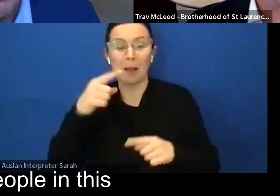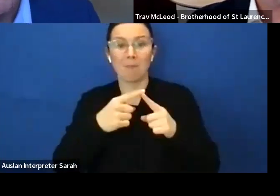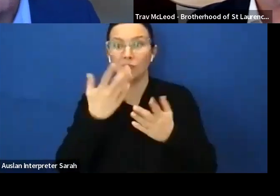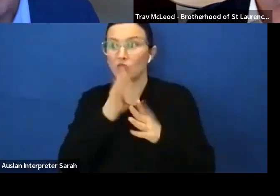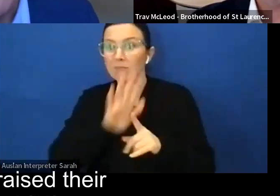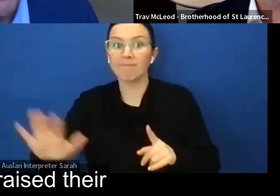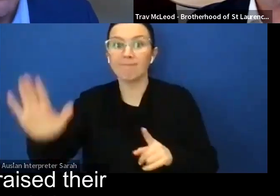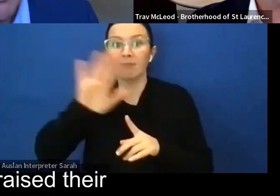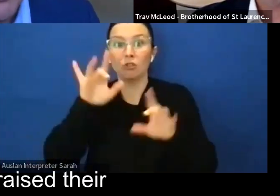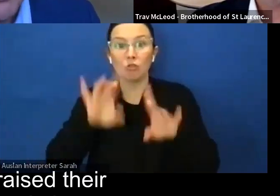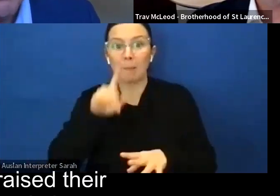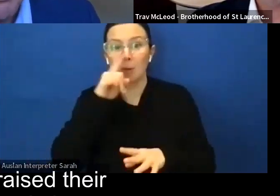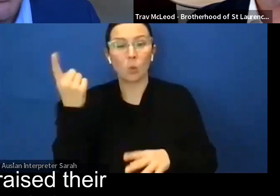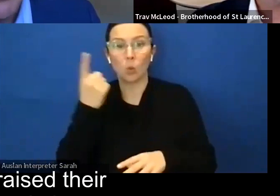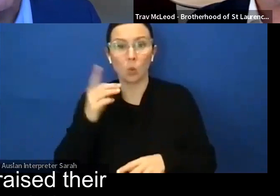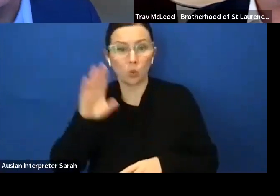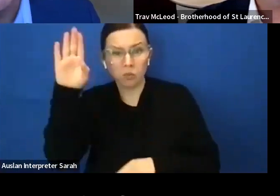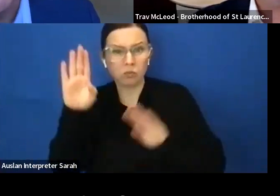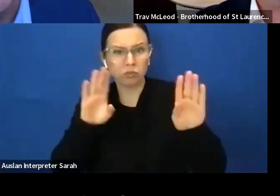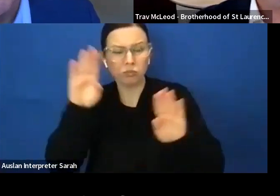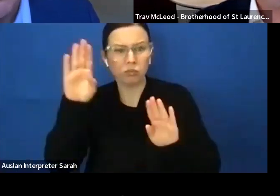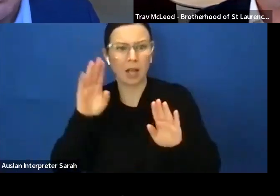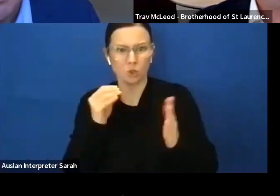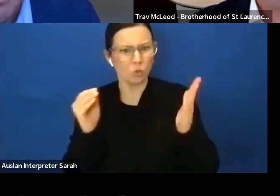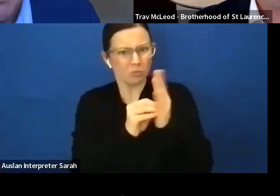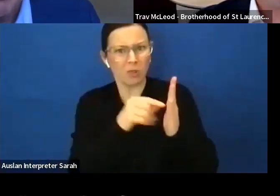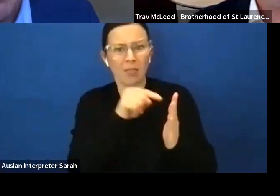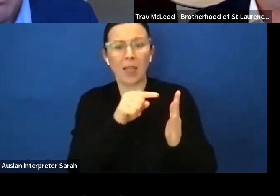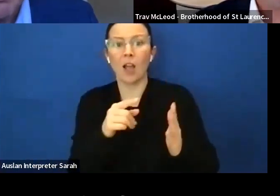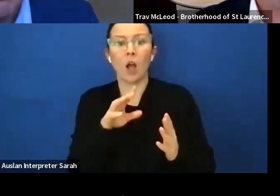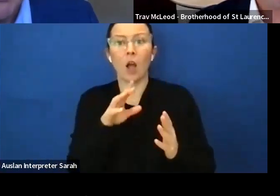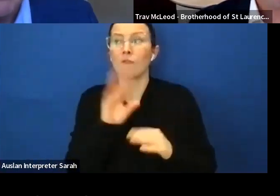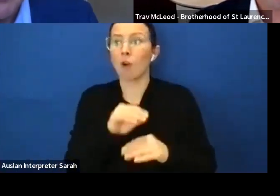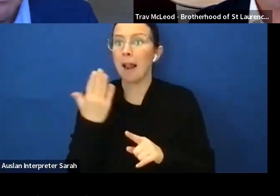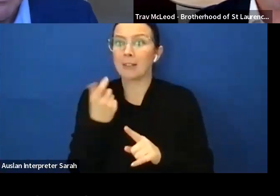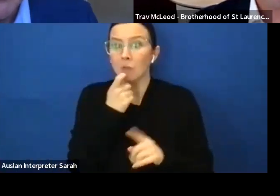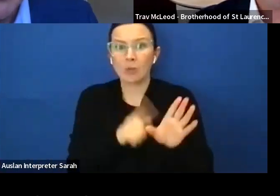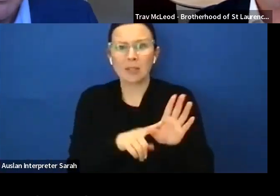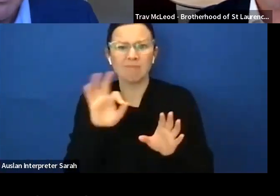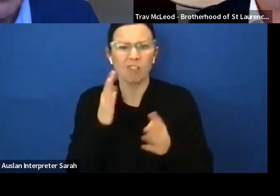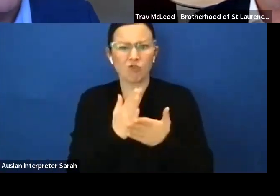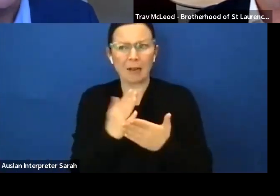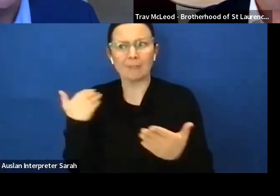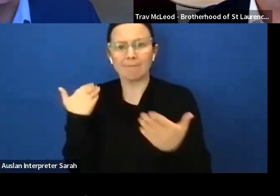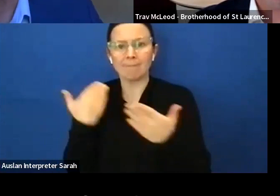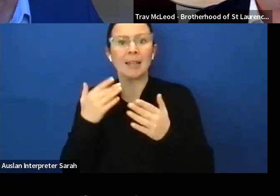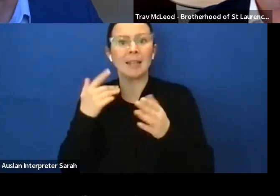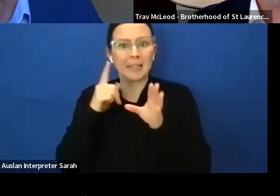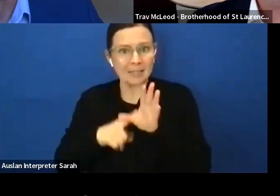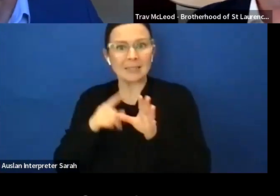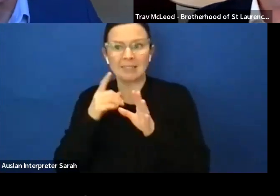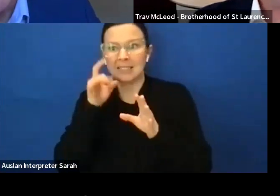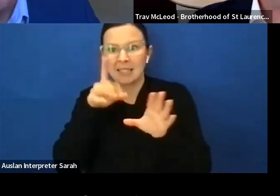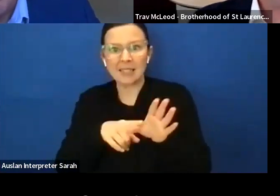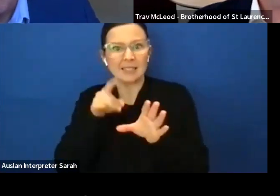nation who have raised their voices to put it there, and not just in the last couple of years, but really over decades. So this